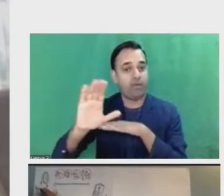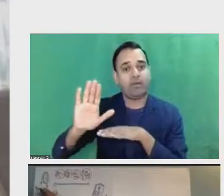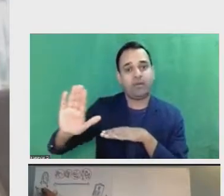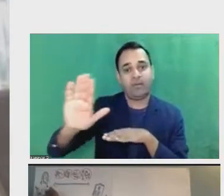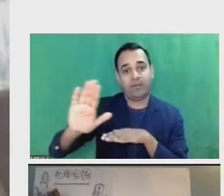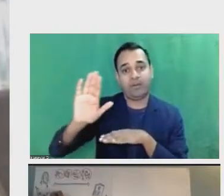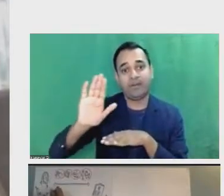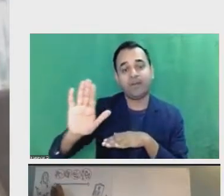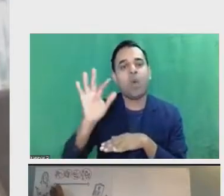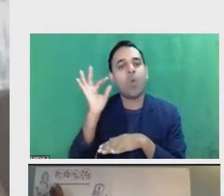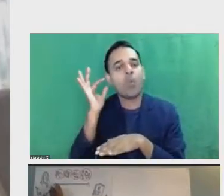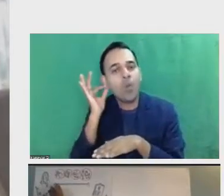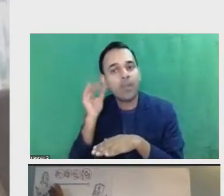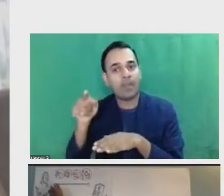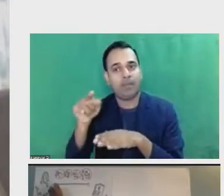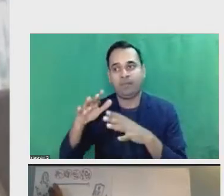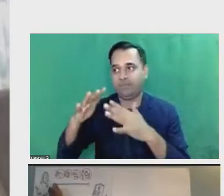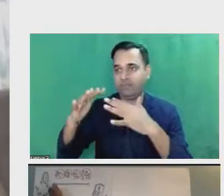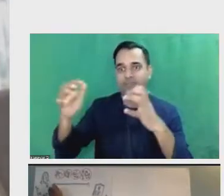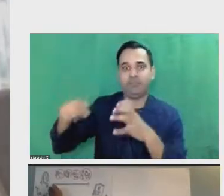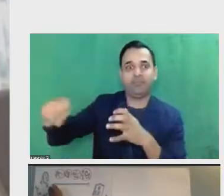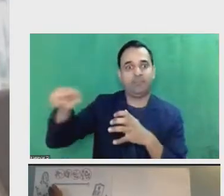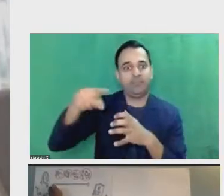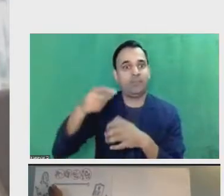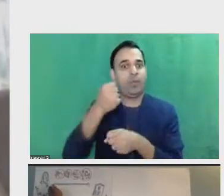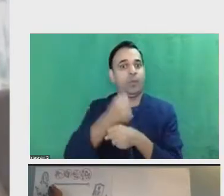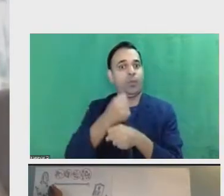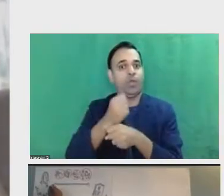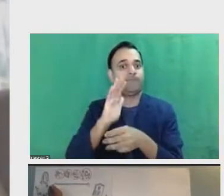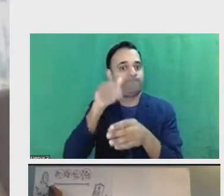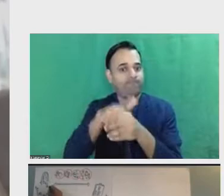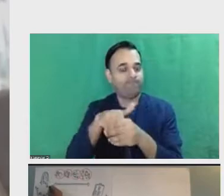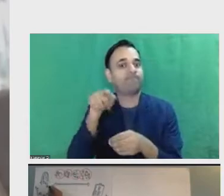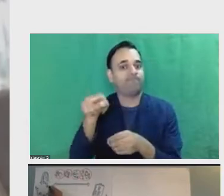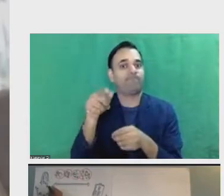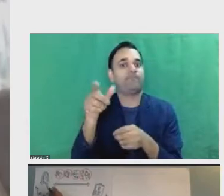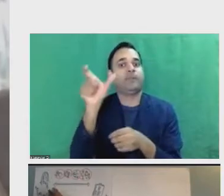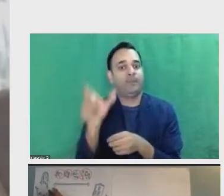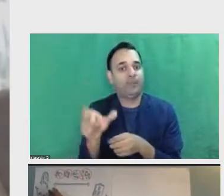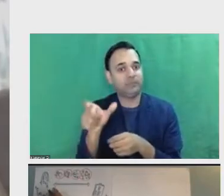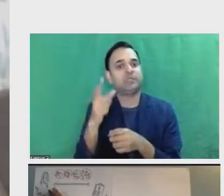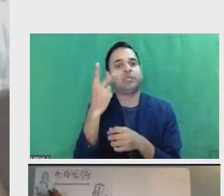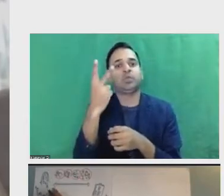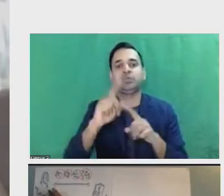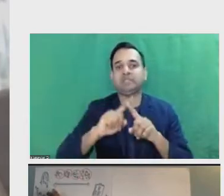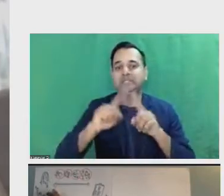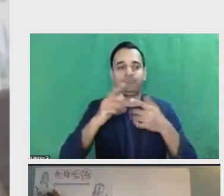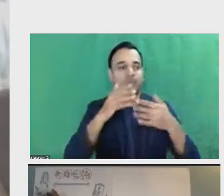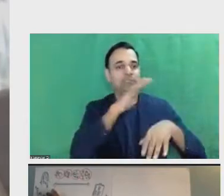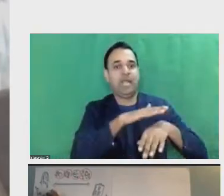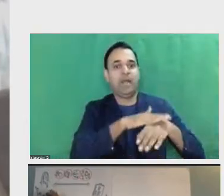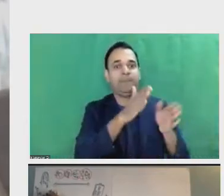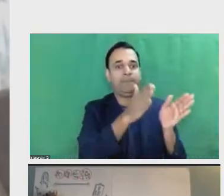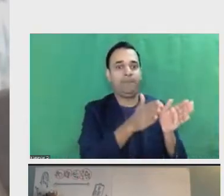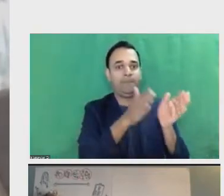from 2002 to 2006 and 2014 to 2018. And in 2016, Her Excellency was